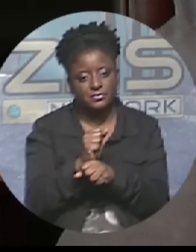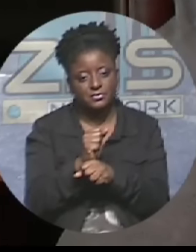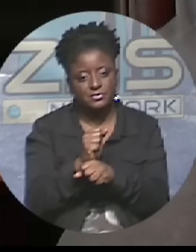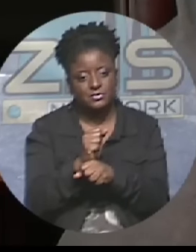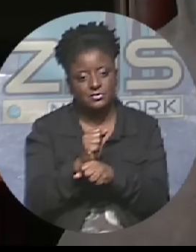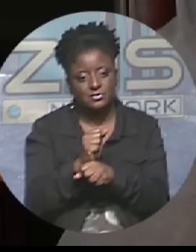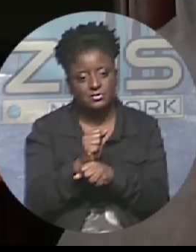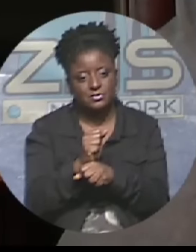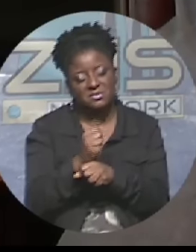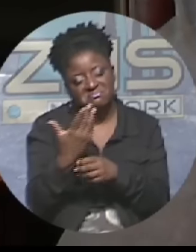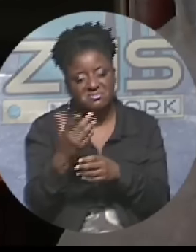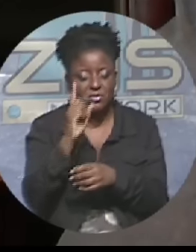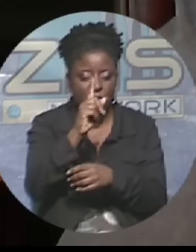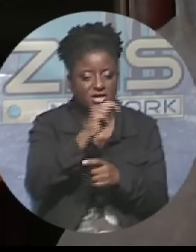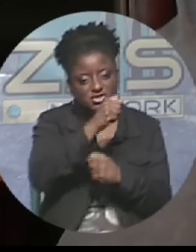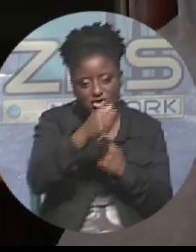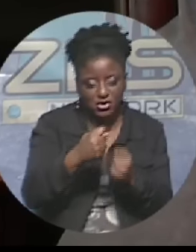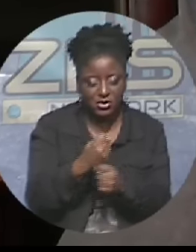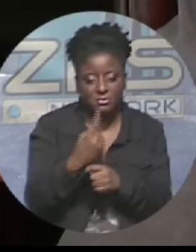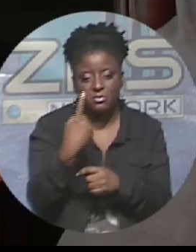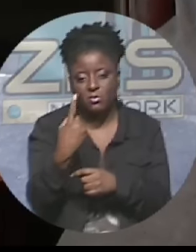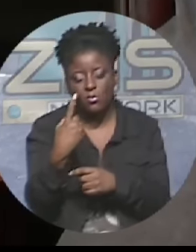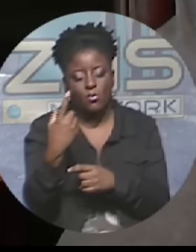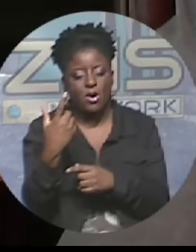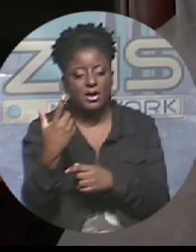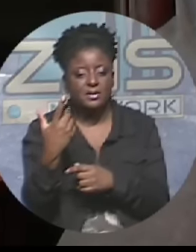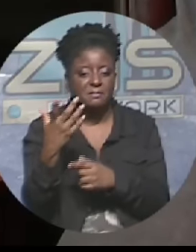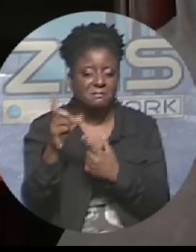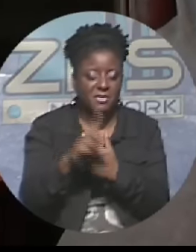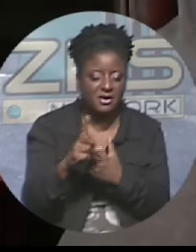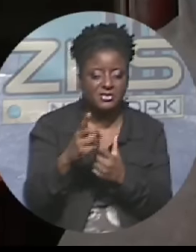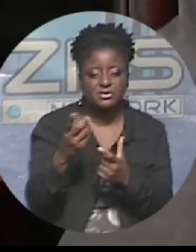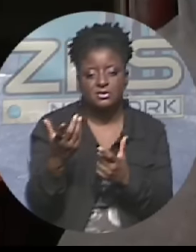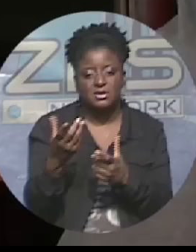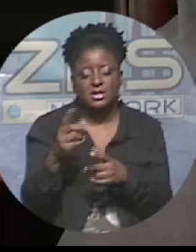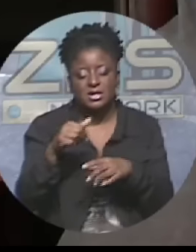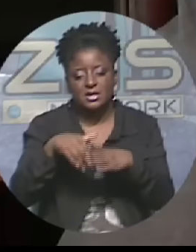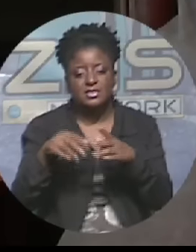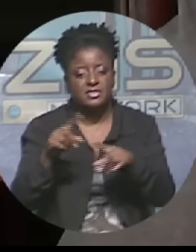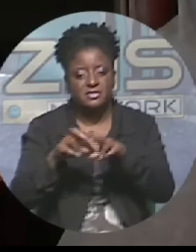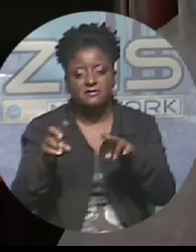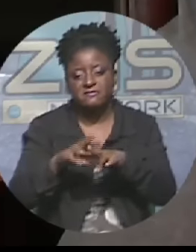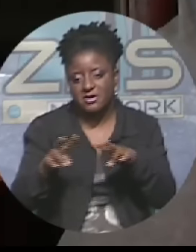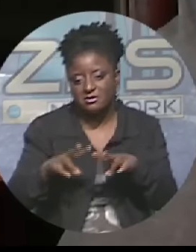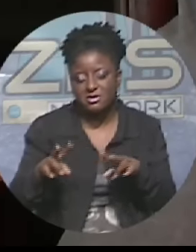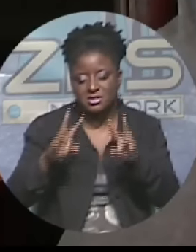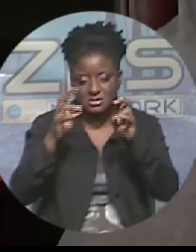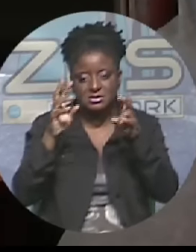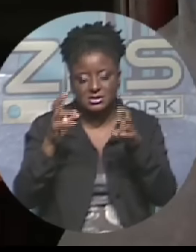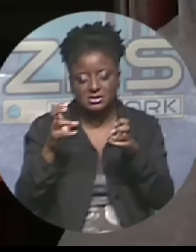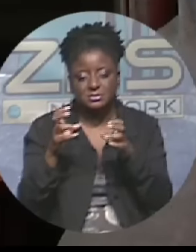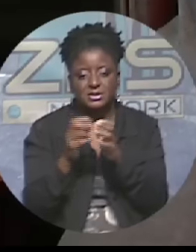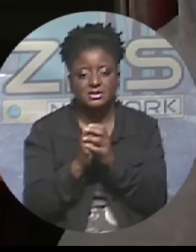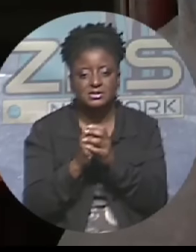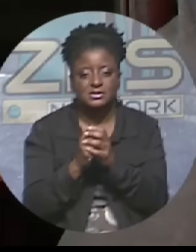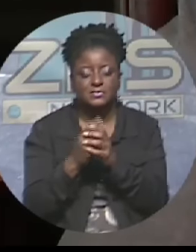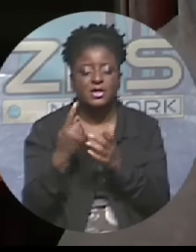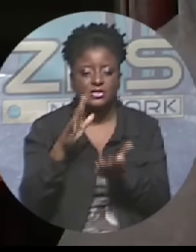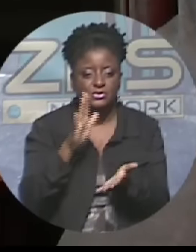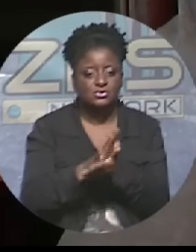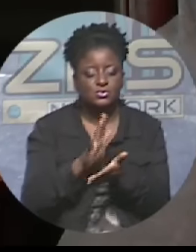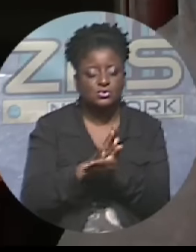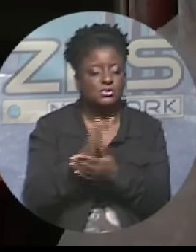a term, a month or 2 months in the various disciplines. And so the schools have been aware